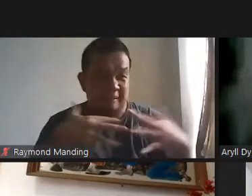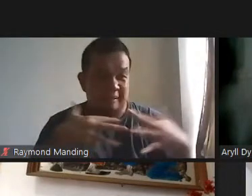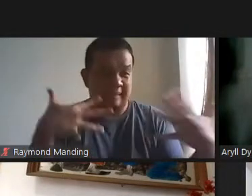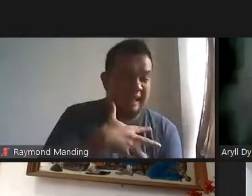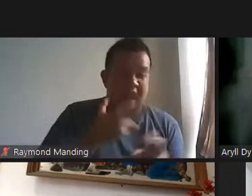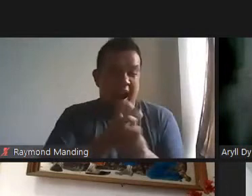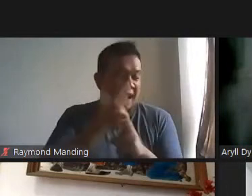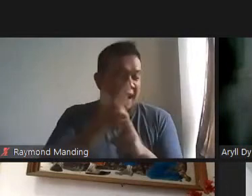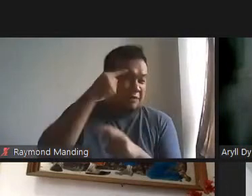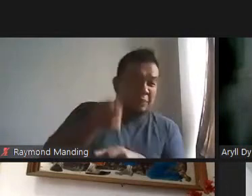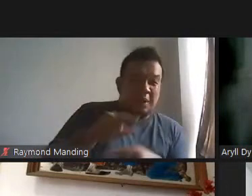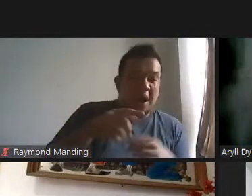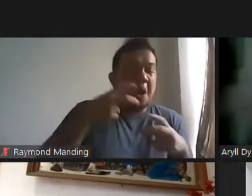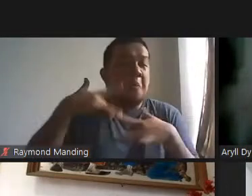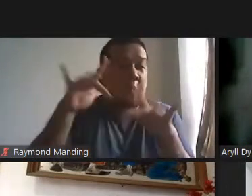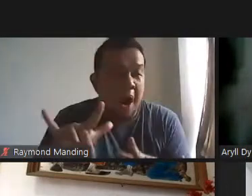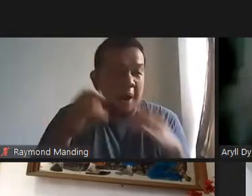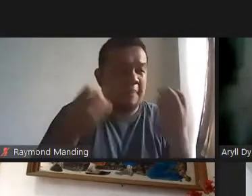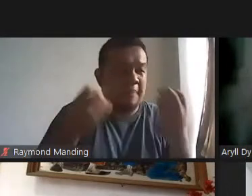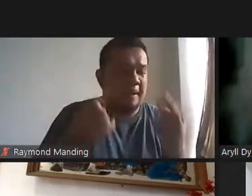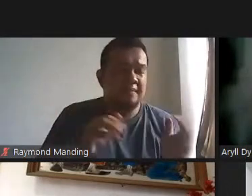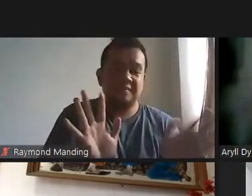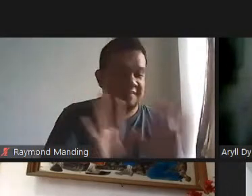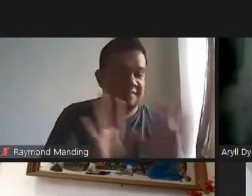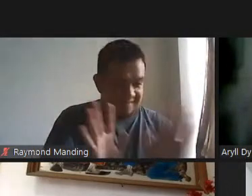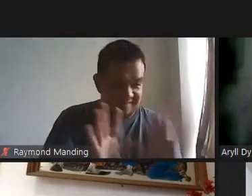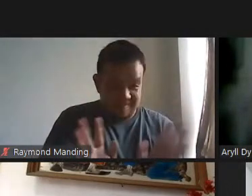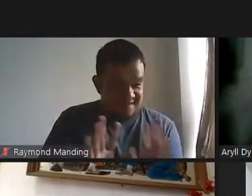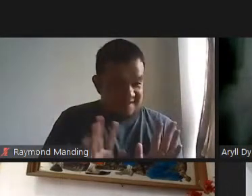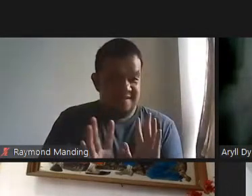alam yung gagawin, na-awkward or natatakot na